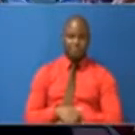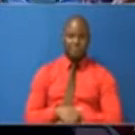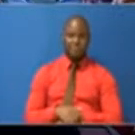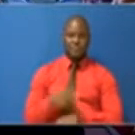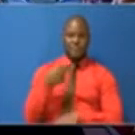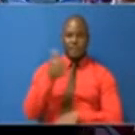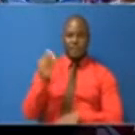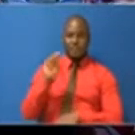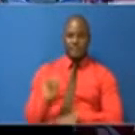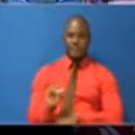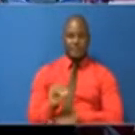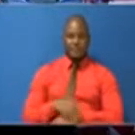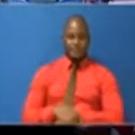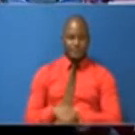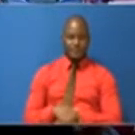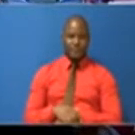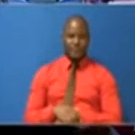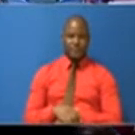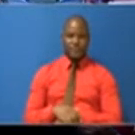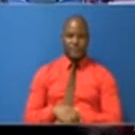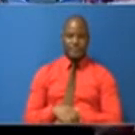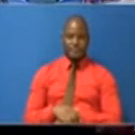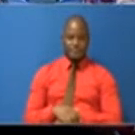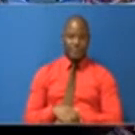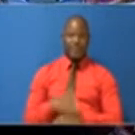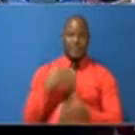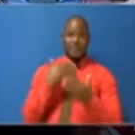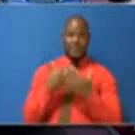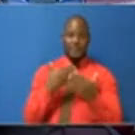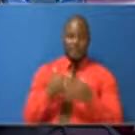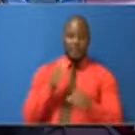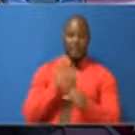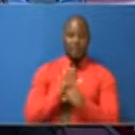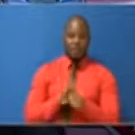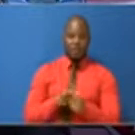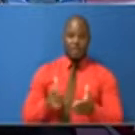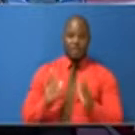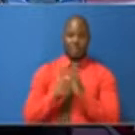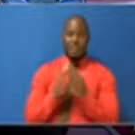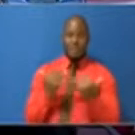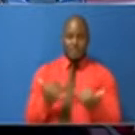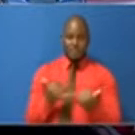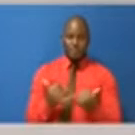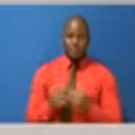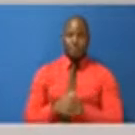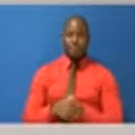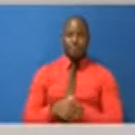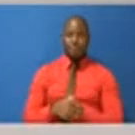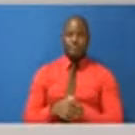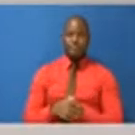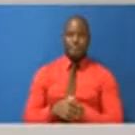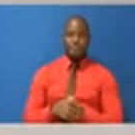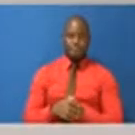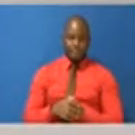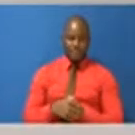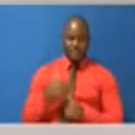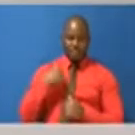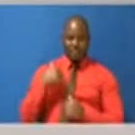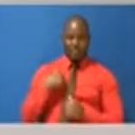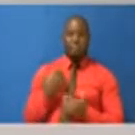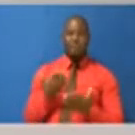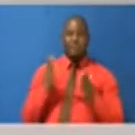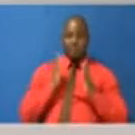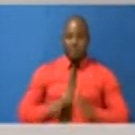grower okay closing remarks are normally a lot longer but i'll try 30 seconds so i'm the sufficient